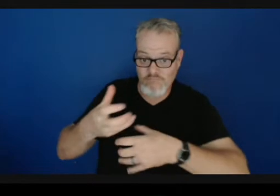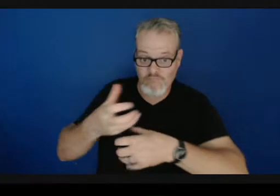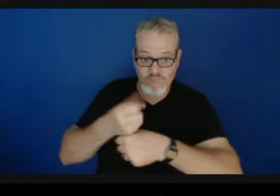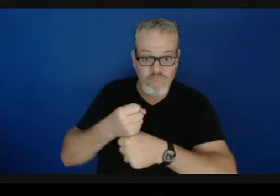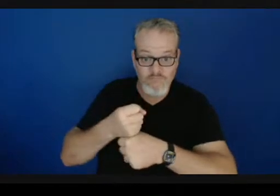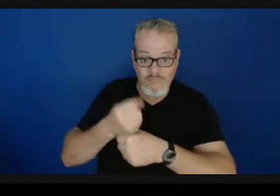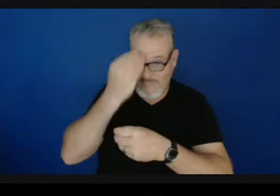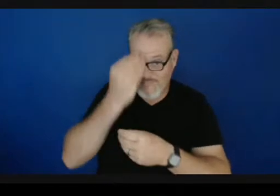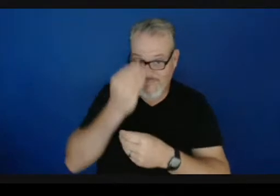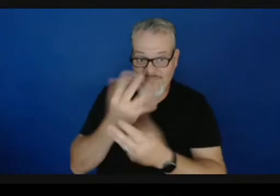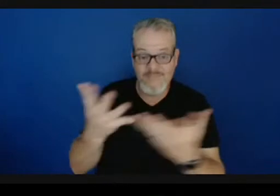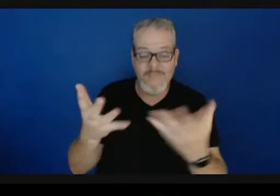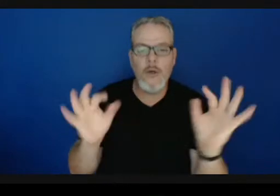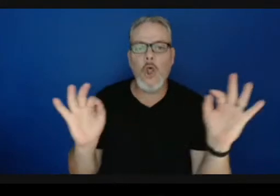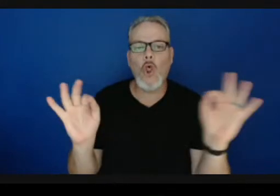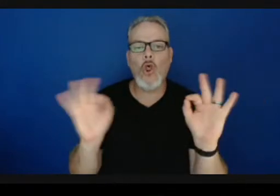happening.